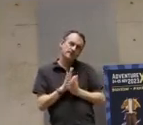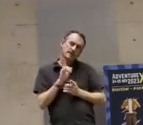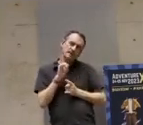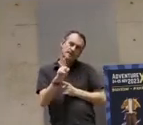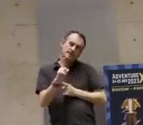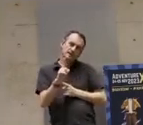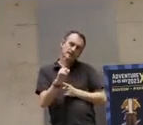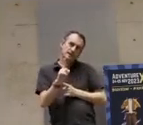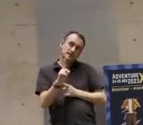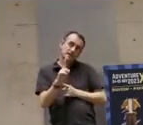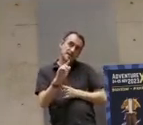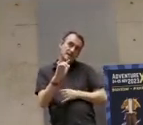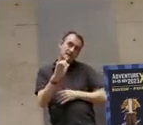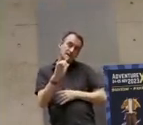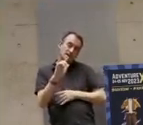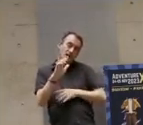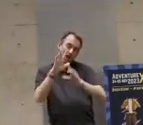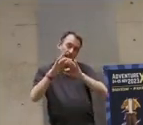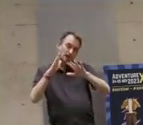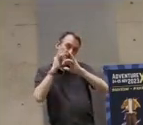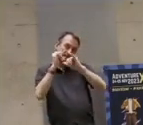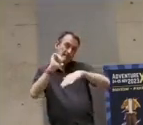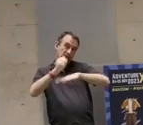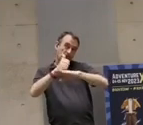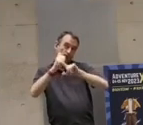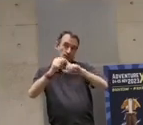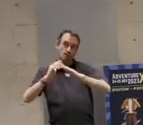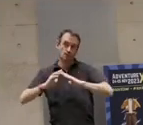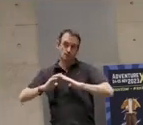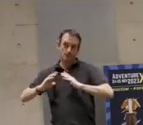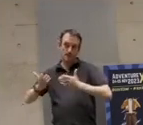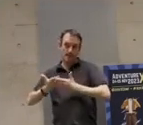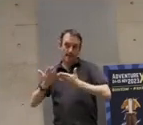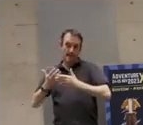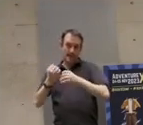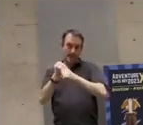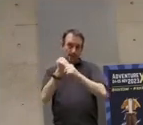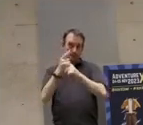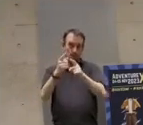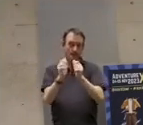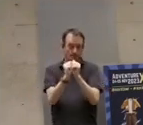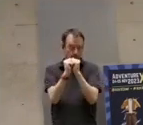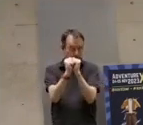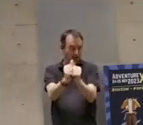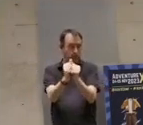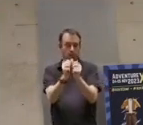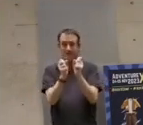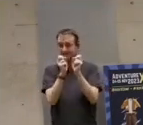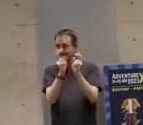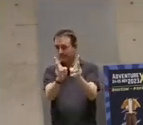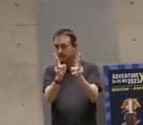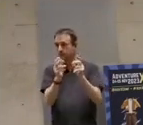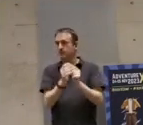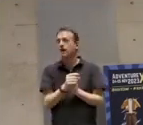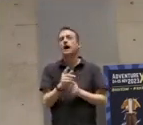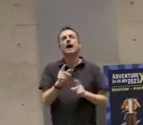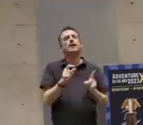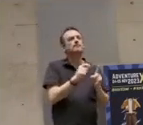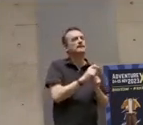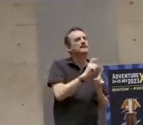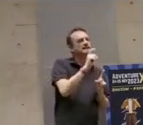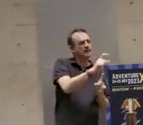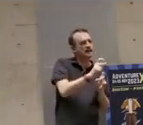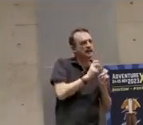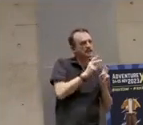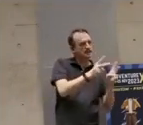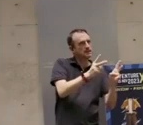for free-to-play games, but we found it incredibly valuable. And I believe that there are equivalents for PC where